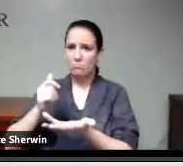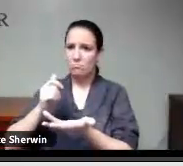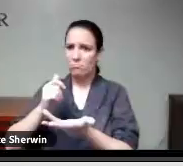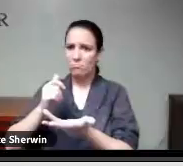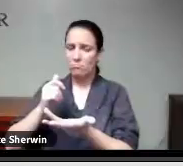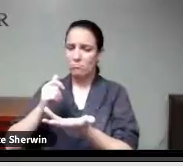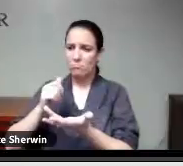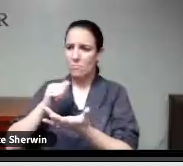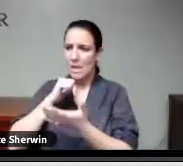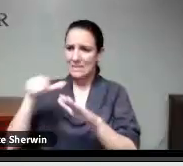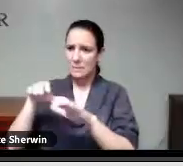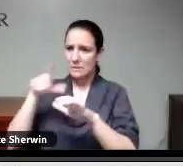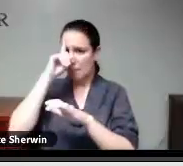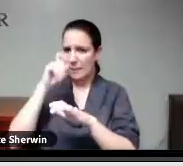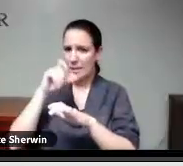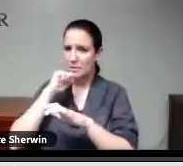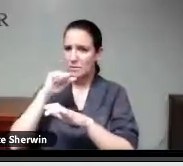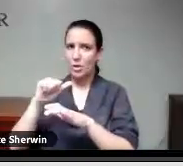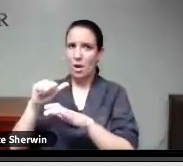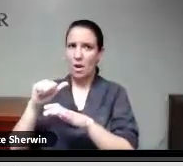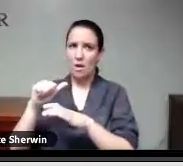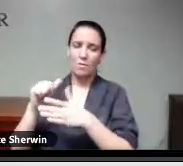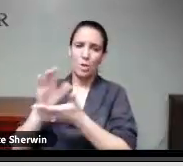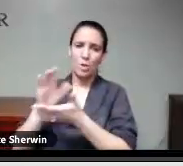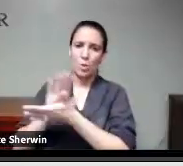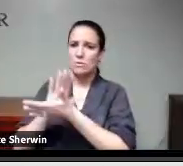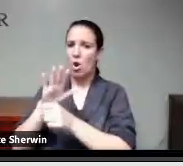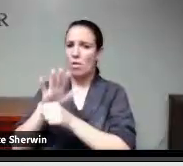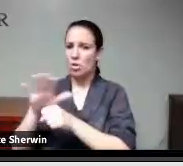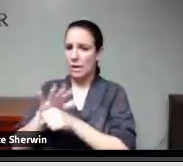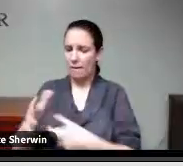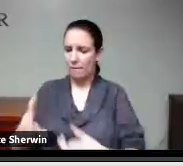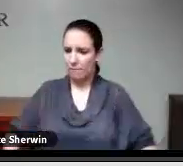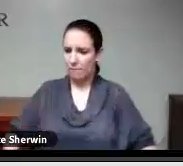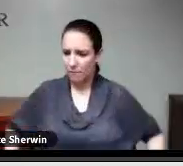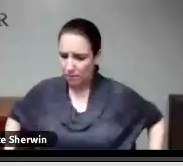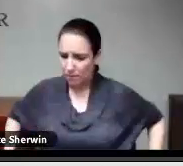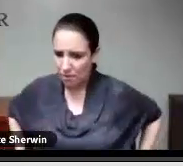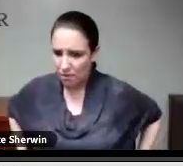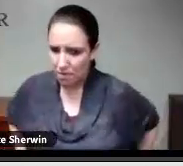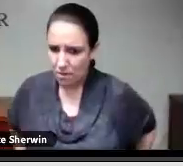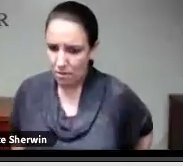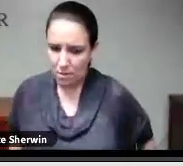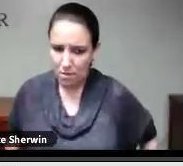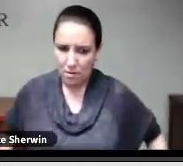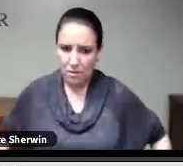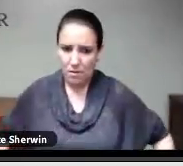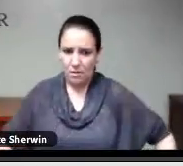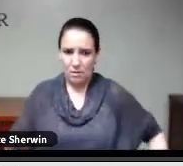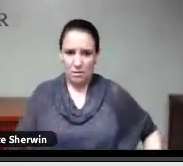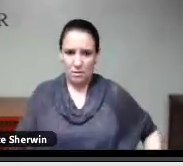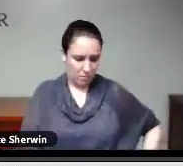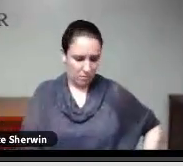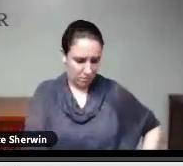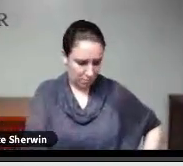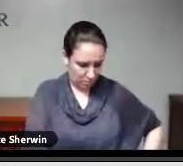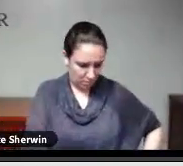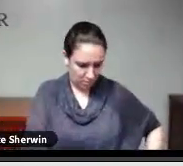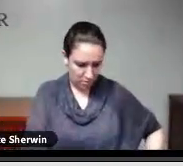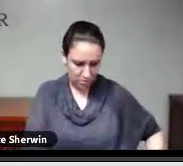and writing and presentations on diversity as a subject area rather than something that the institution considered